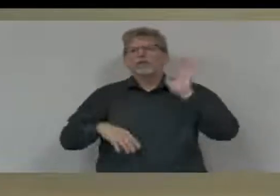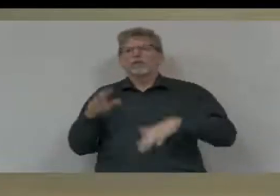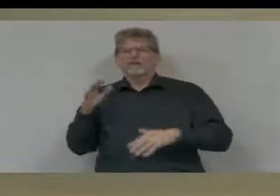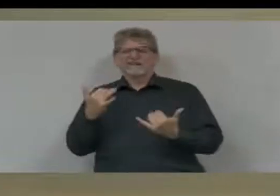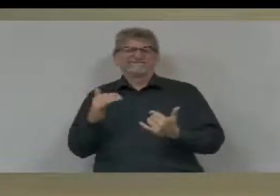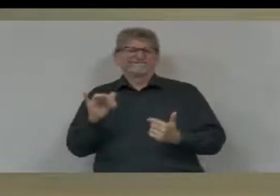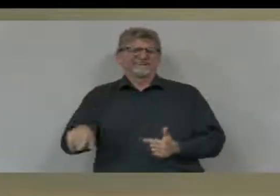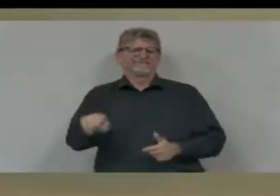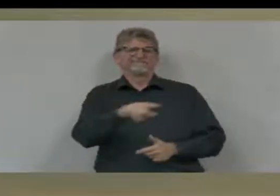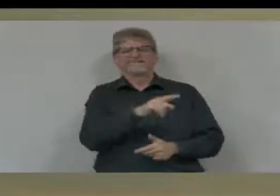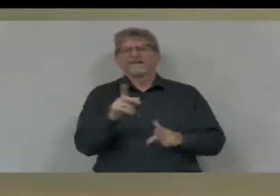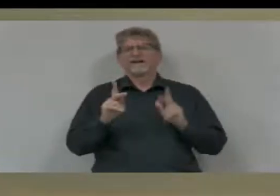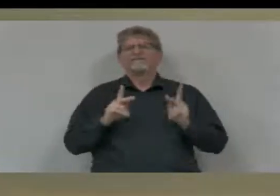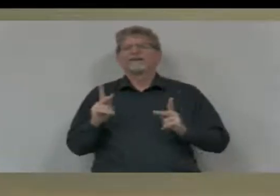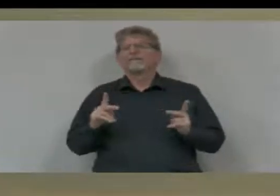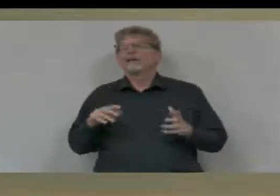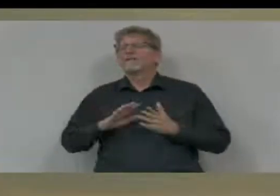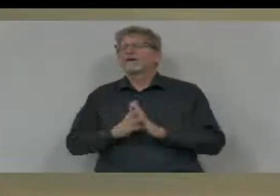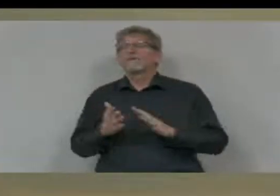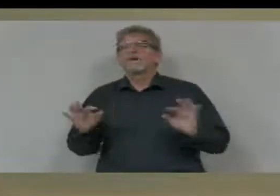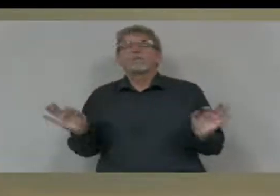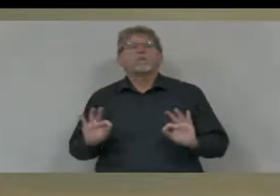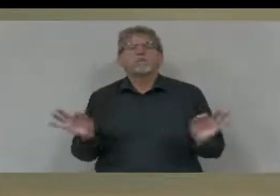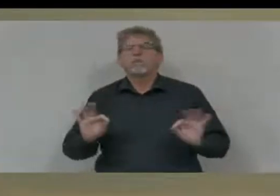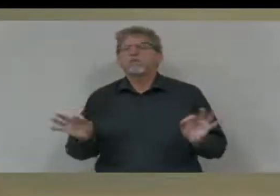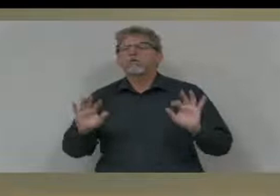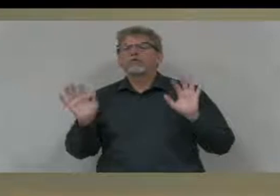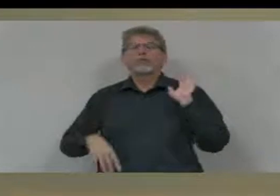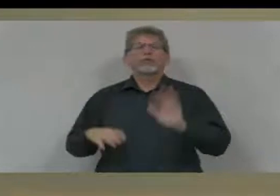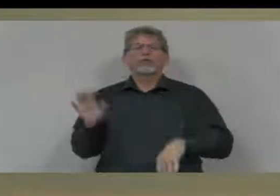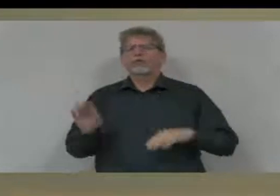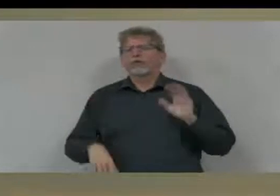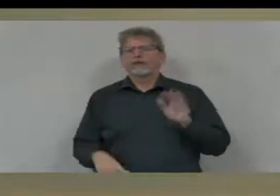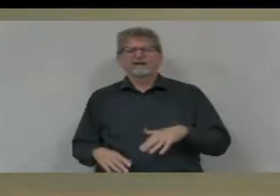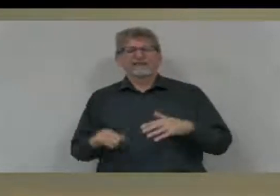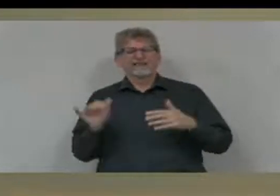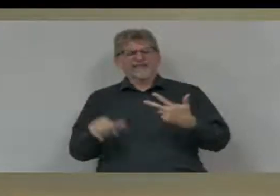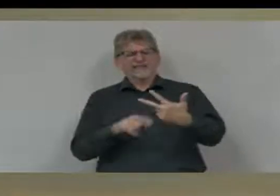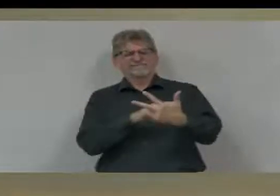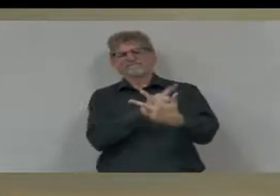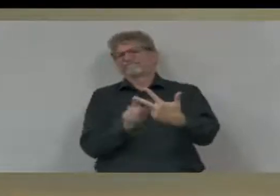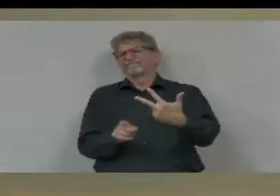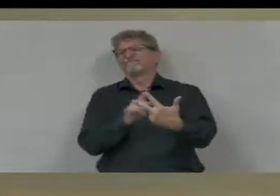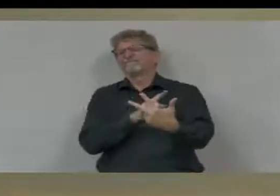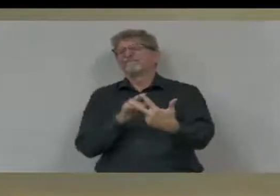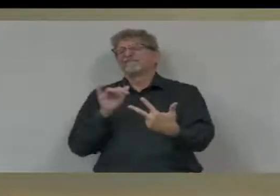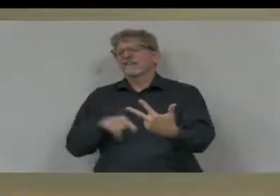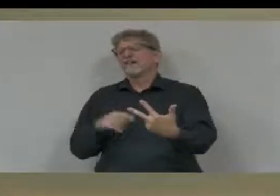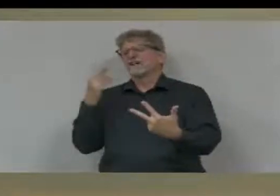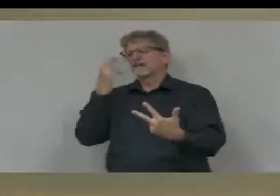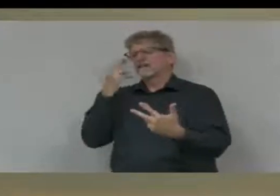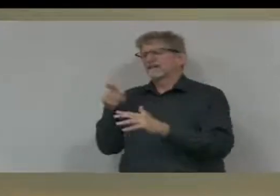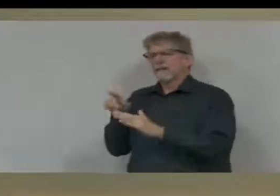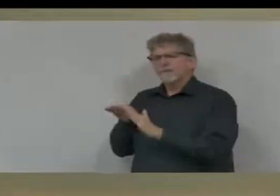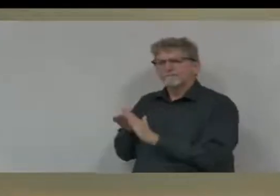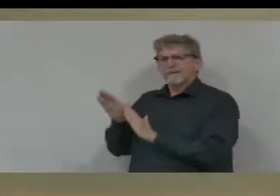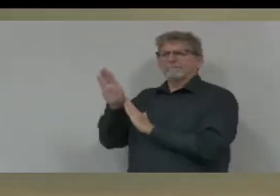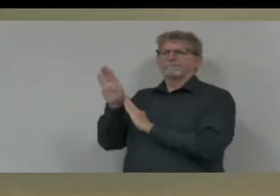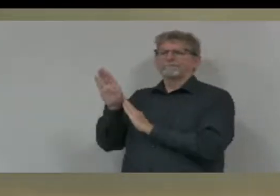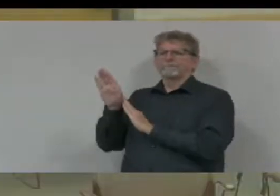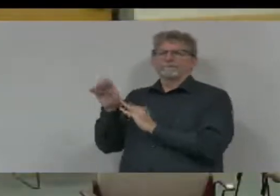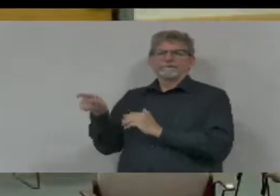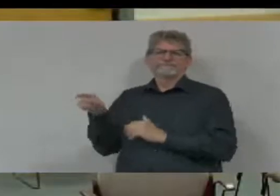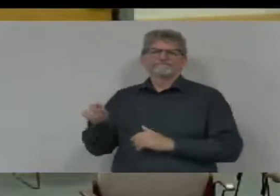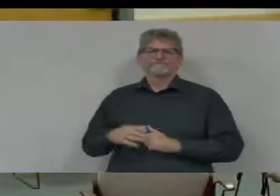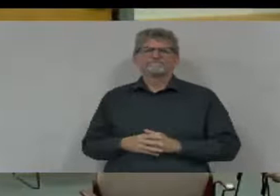getting lax about preventive measures, and that's also contributing to the increase that we're seeing. And for Dr.